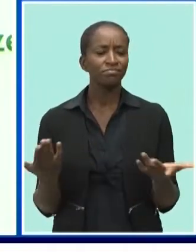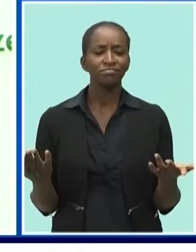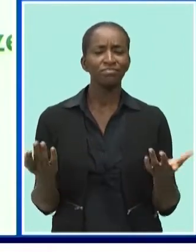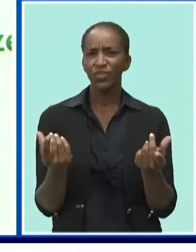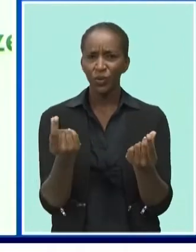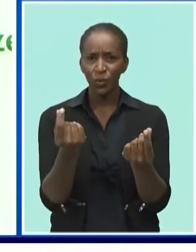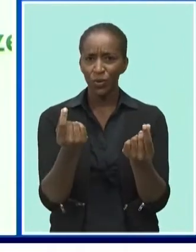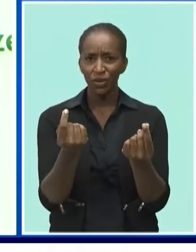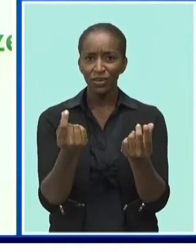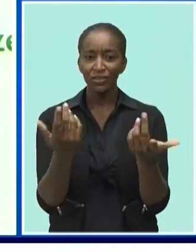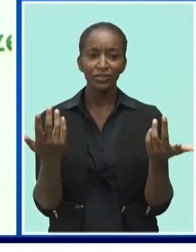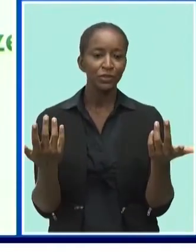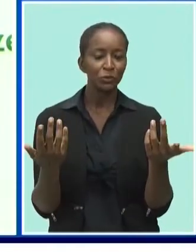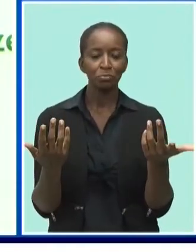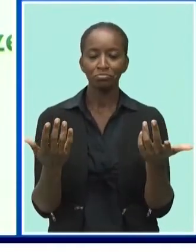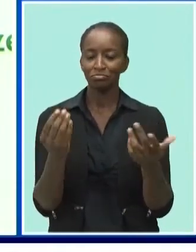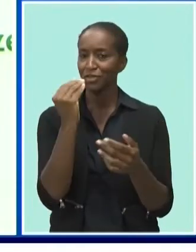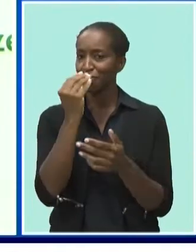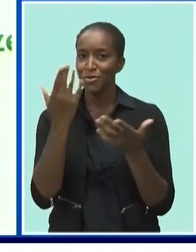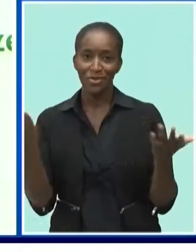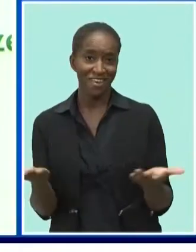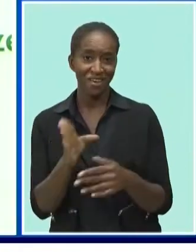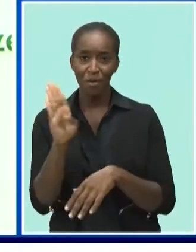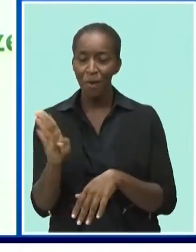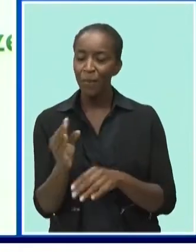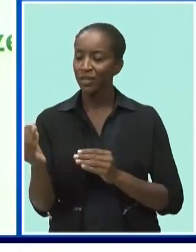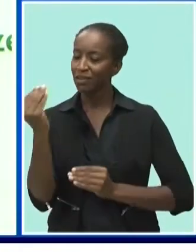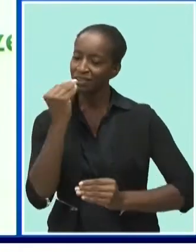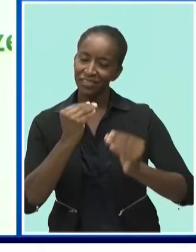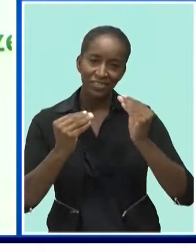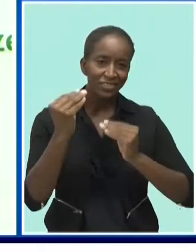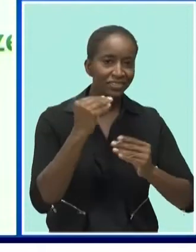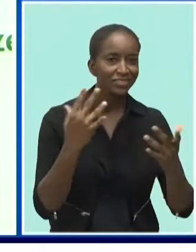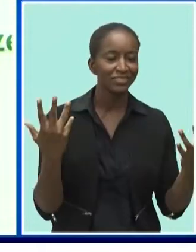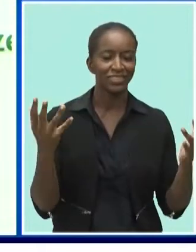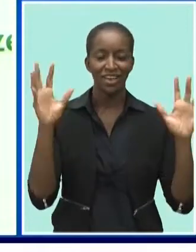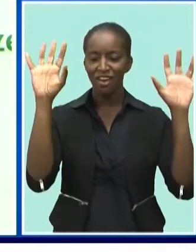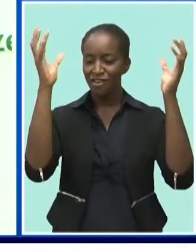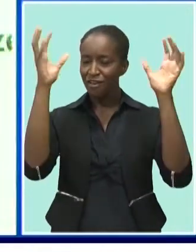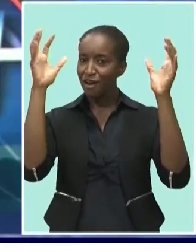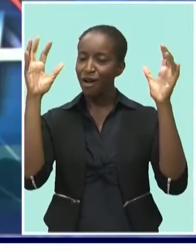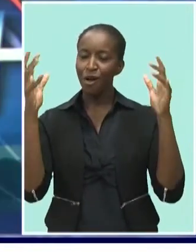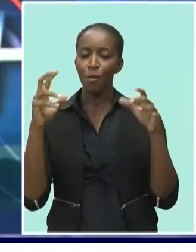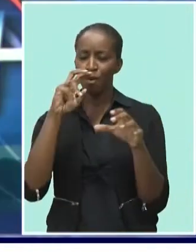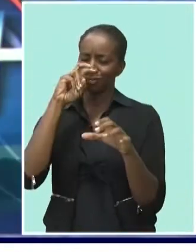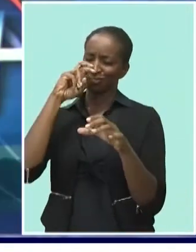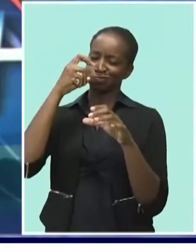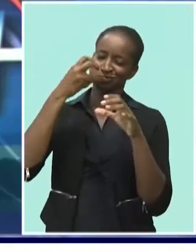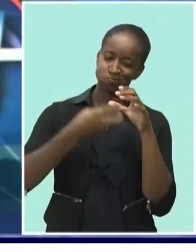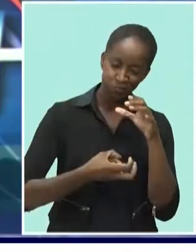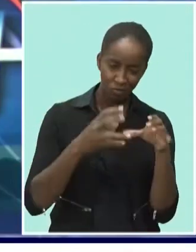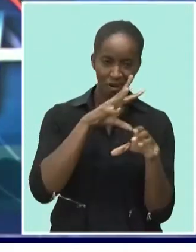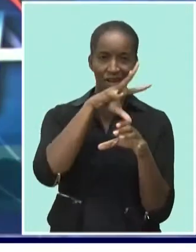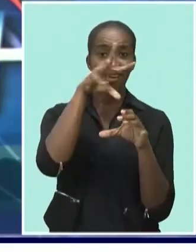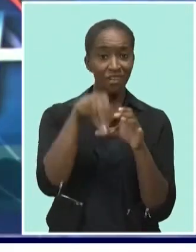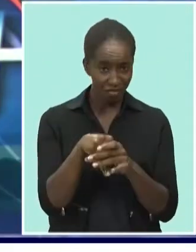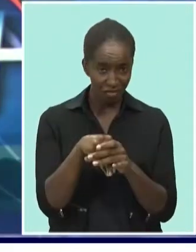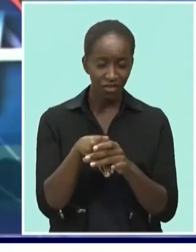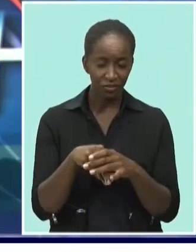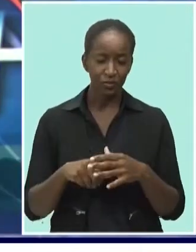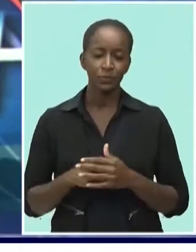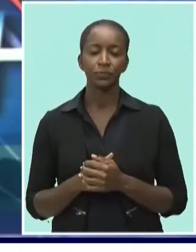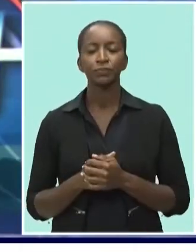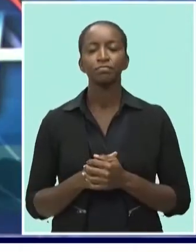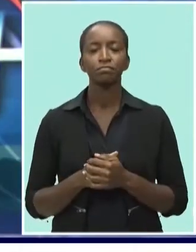eating everything Bajan. It means that you're fully immersed in the festival. The NCF CEO urged